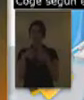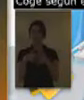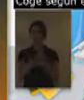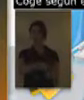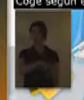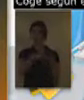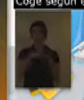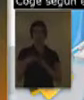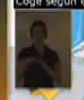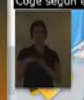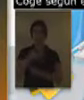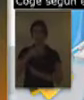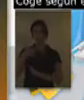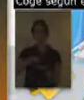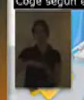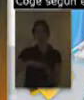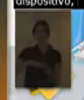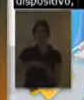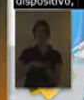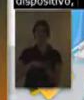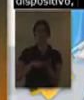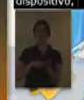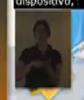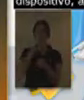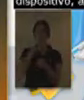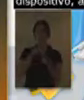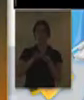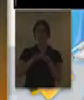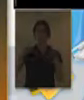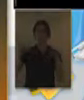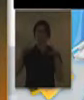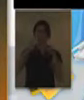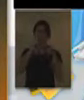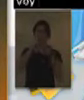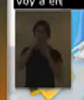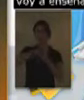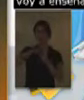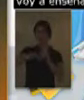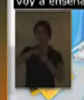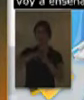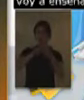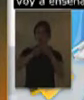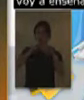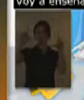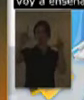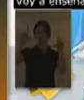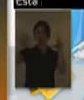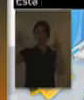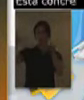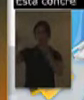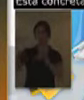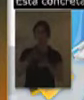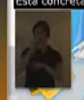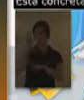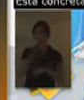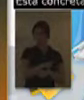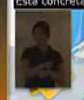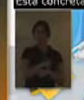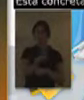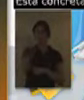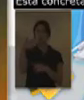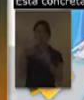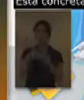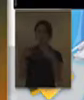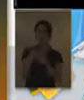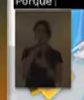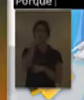it really adapts the interface 100%. We're going to see different screens with different adaptations. This is a mixed interface